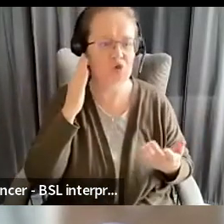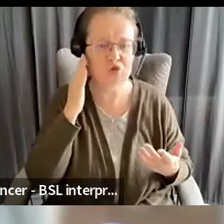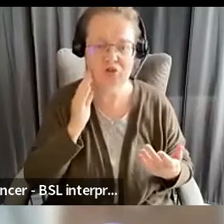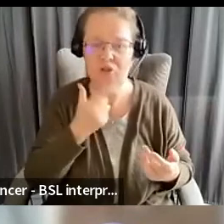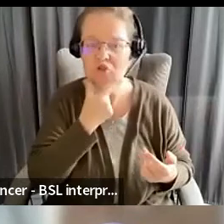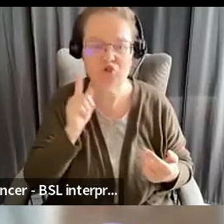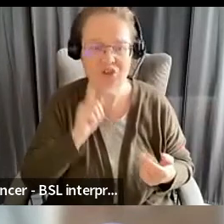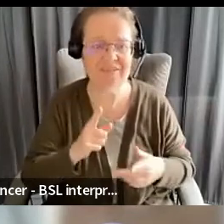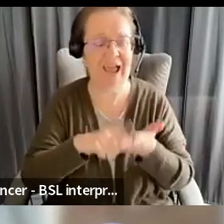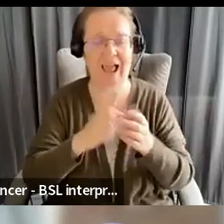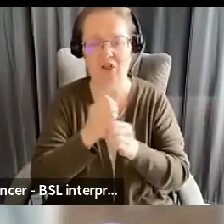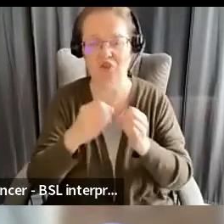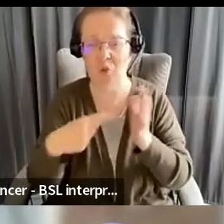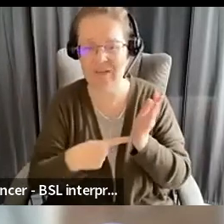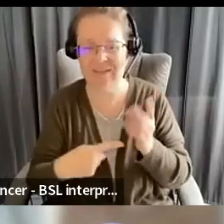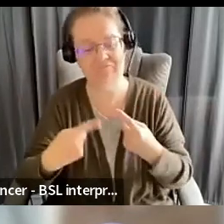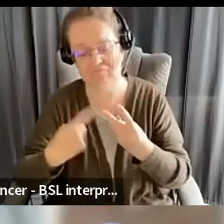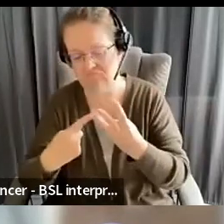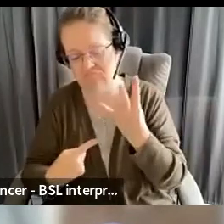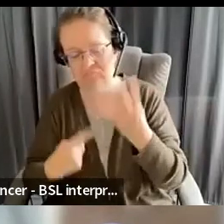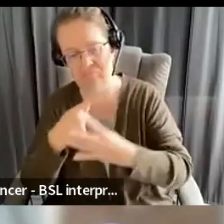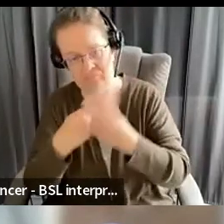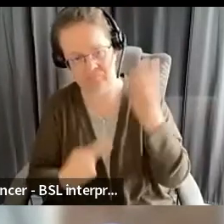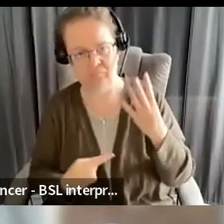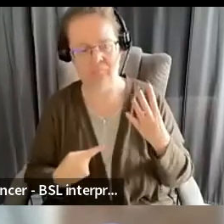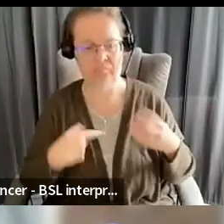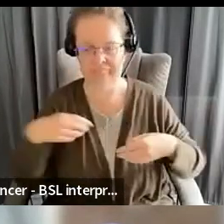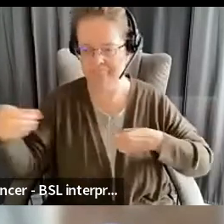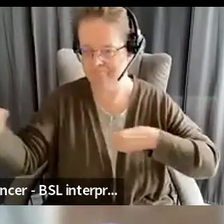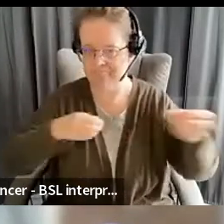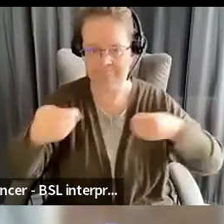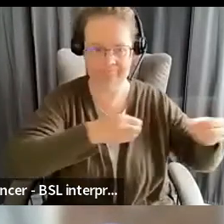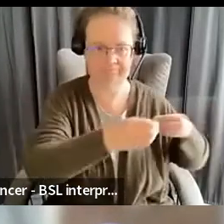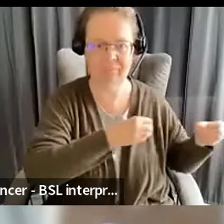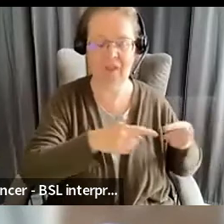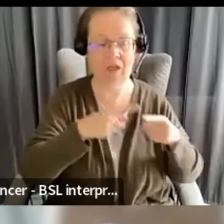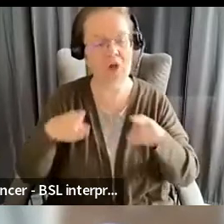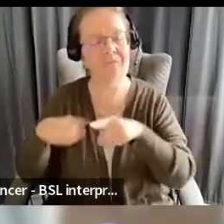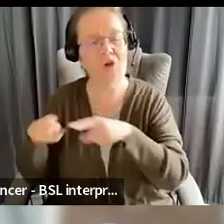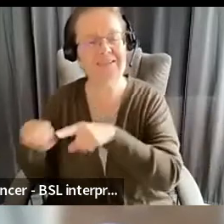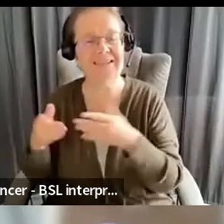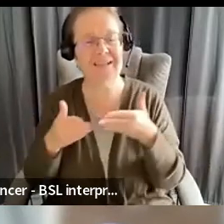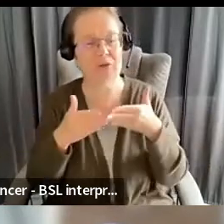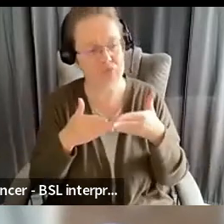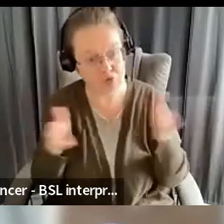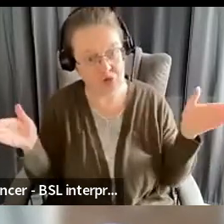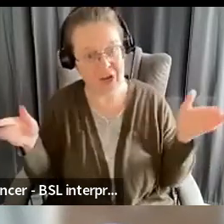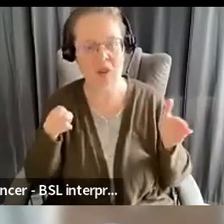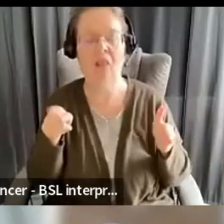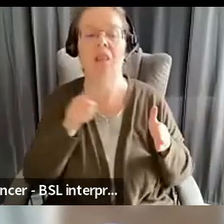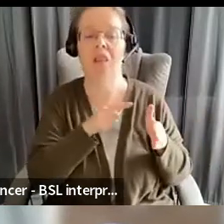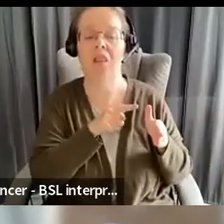LGBT+, BAME community, etc. But, I think diversity in general is a